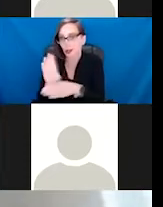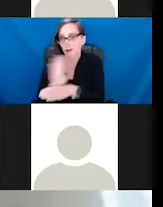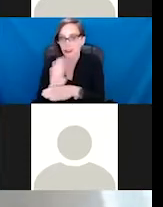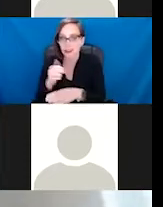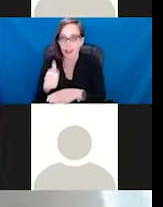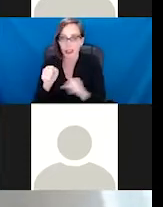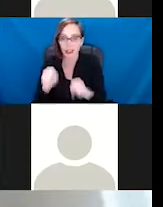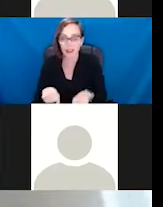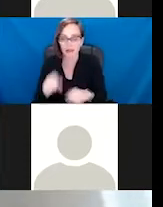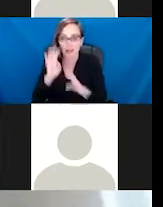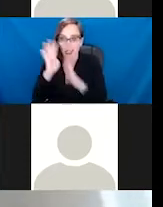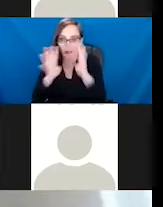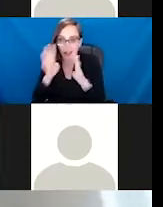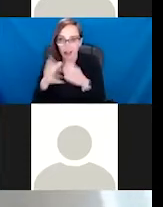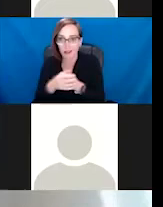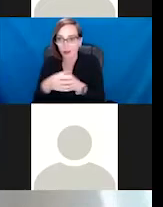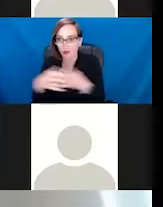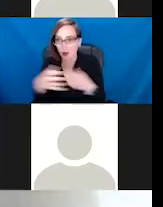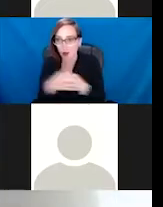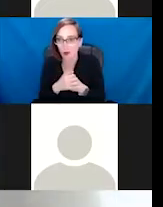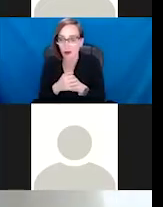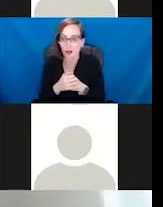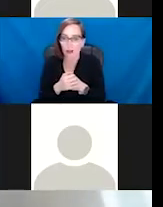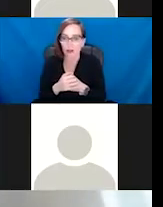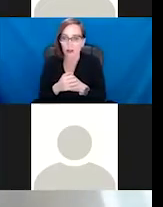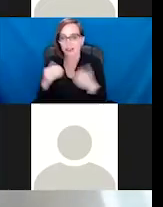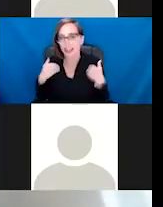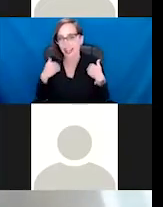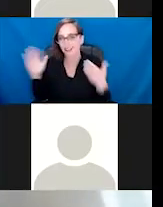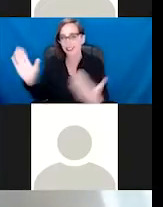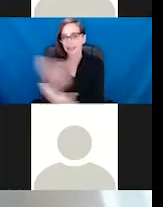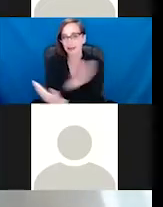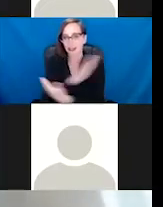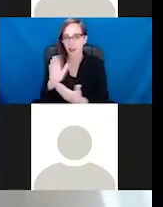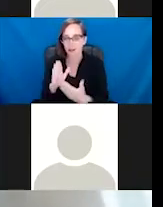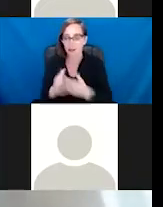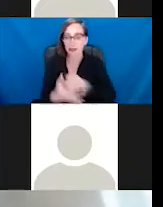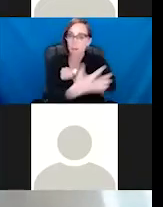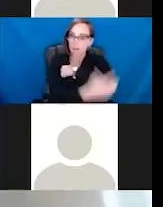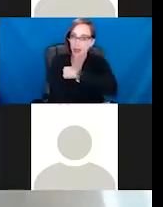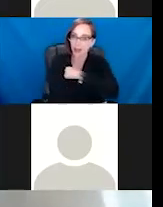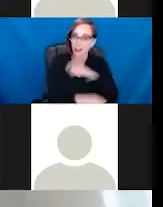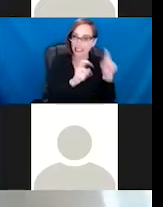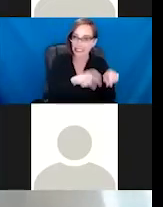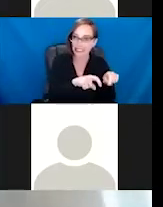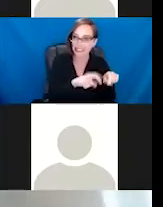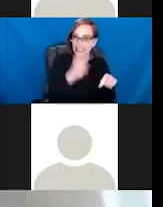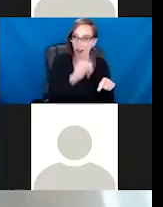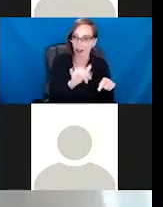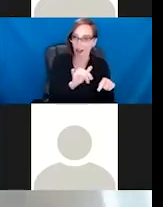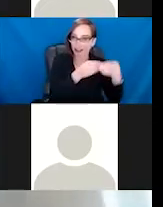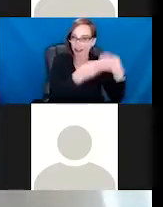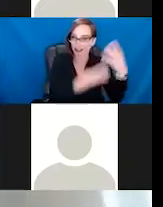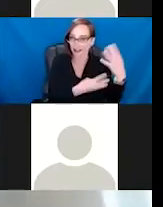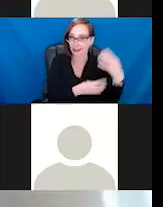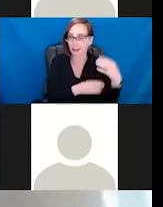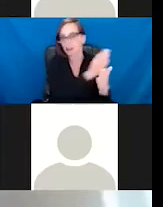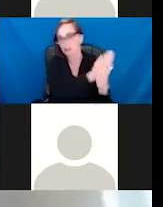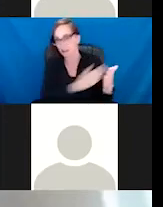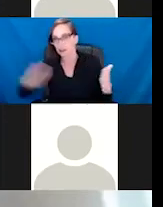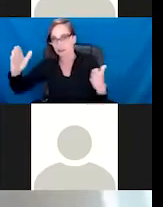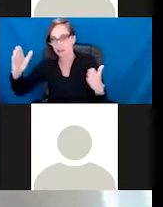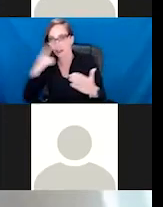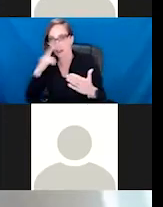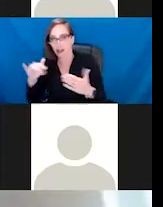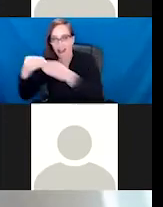and create more opportunities. So there's a spectrum of need or opportunity. So it's something that doesn't necessarily address many needs,